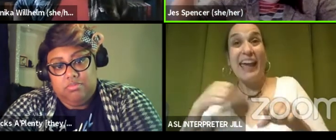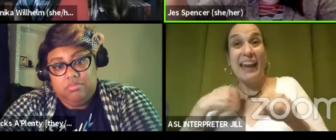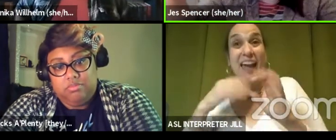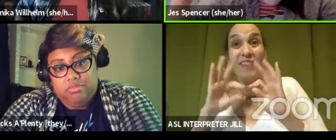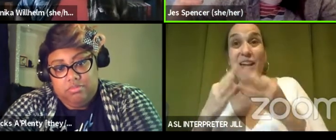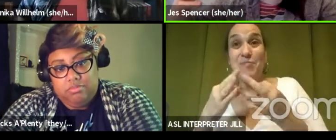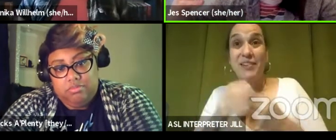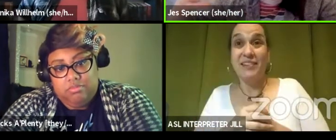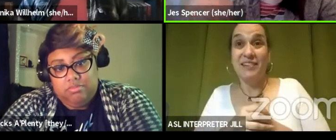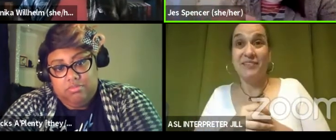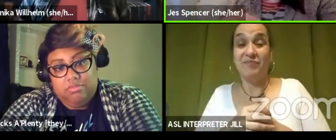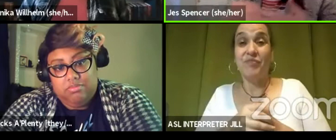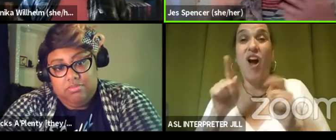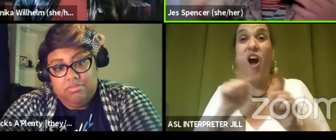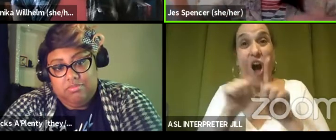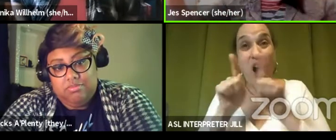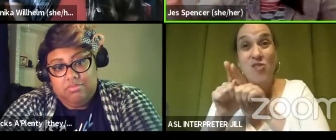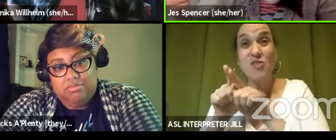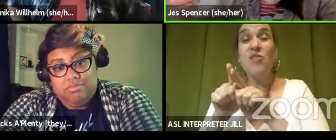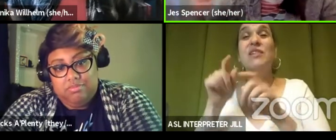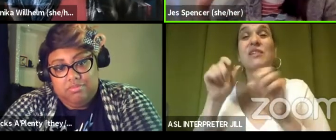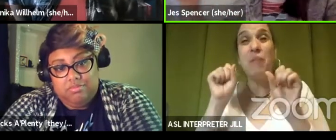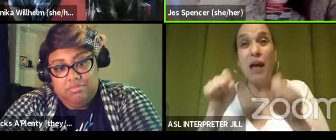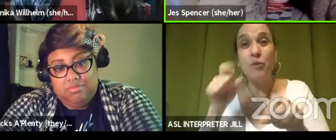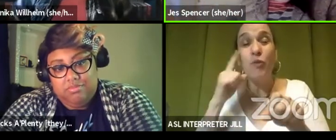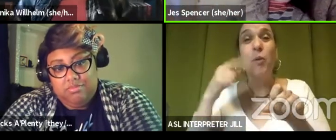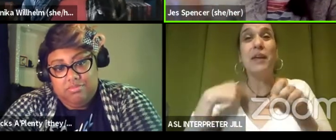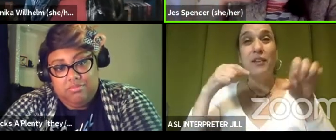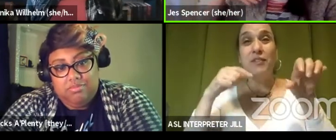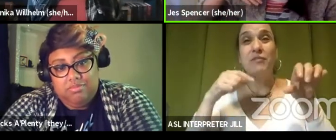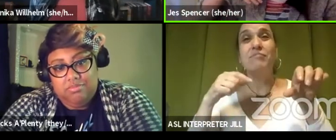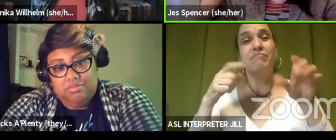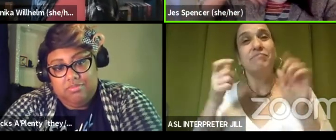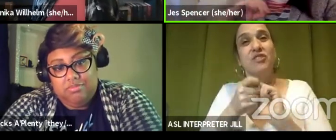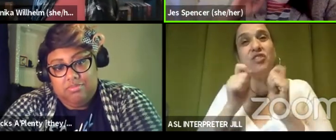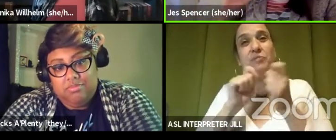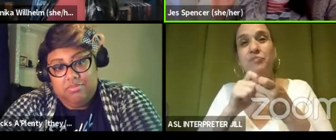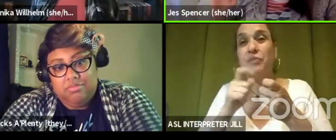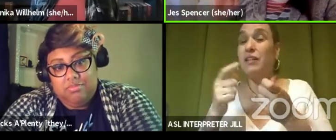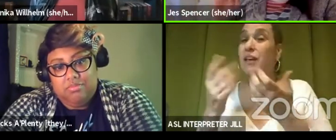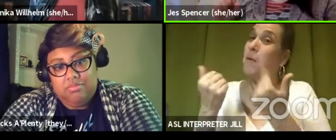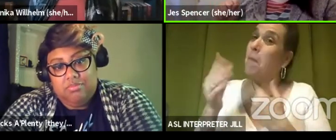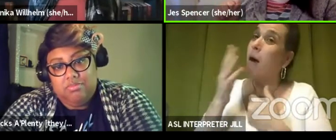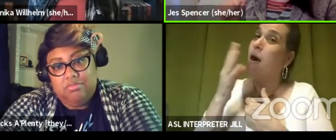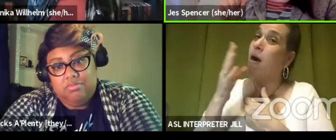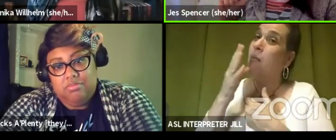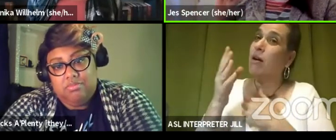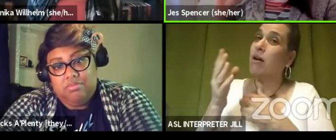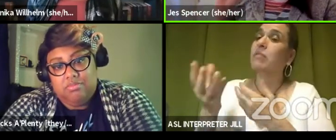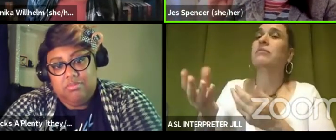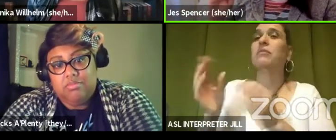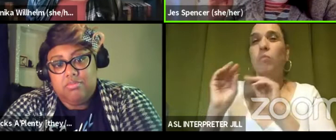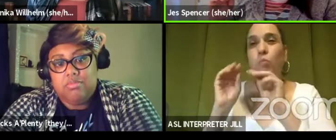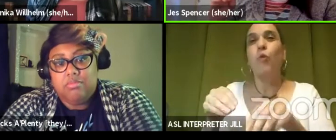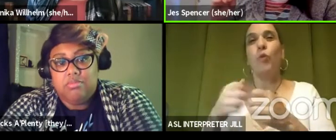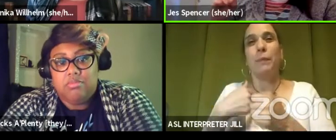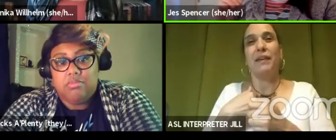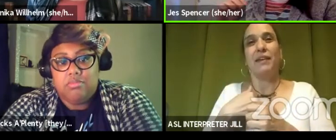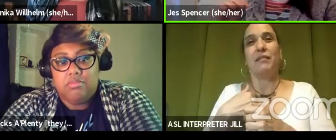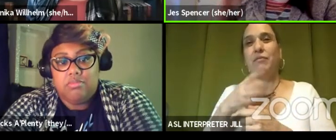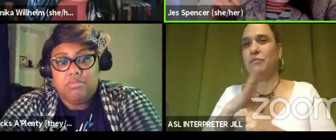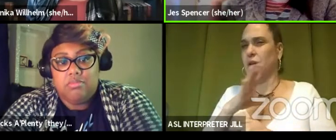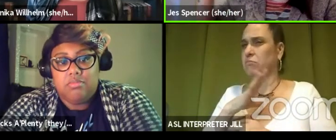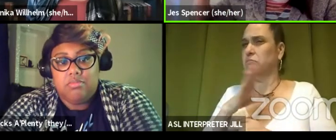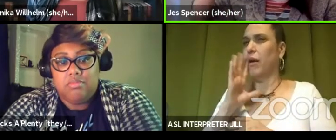it's possible to adopt. And it's possible for me to say, mama, move in with me, I got you covered, right? It's possible to be